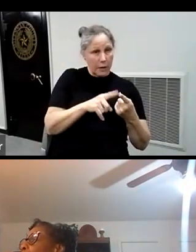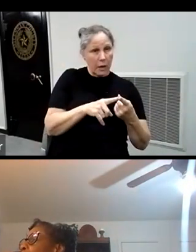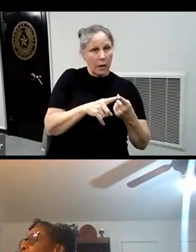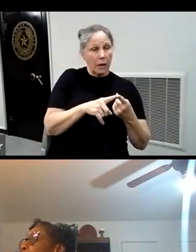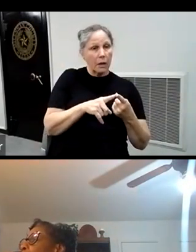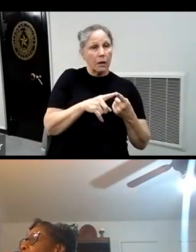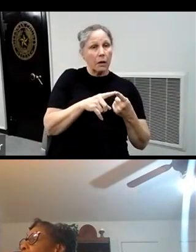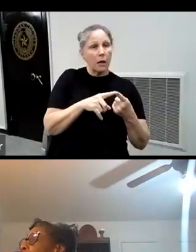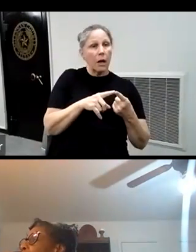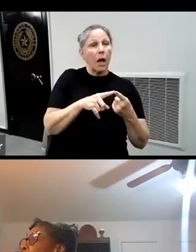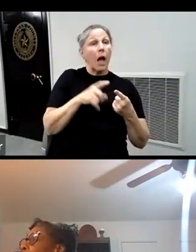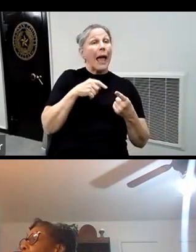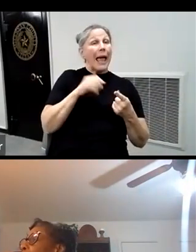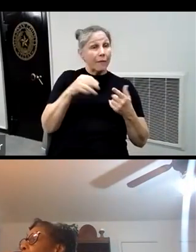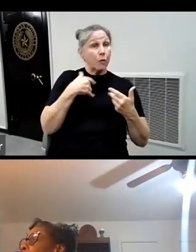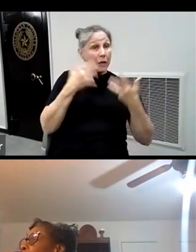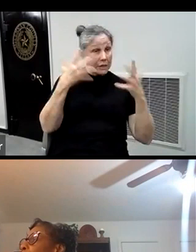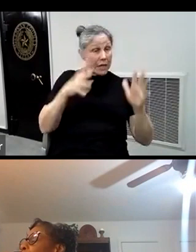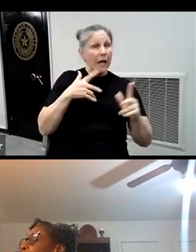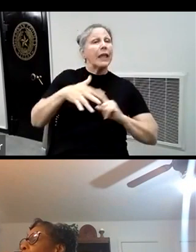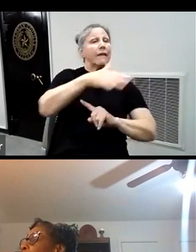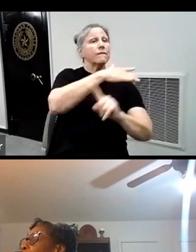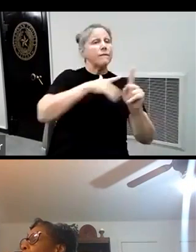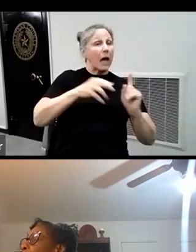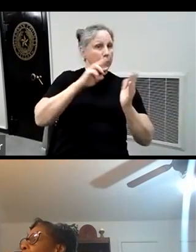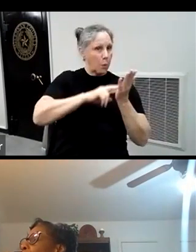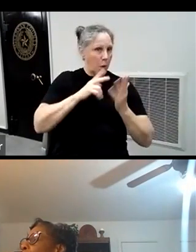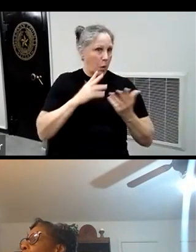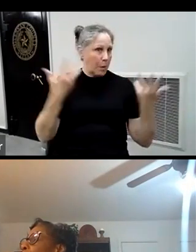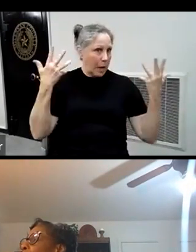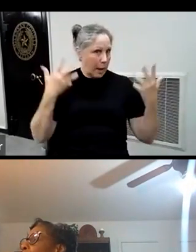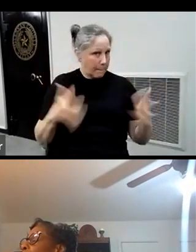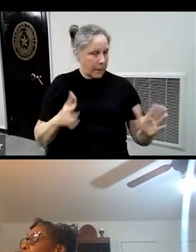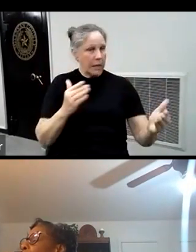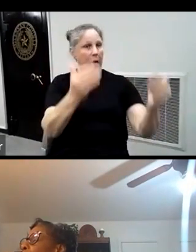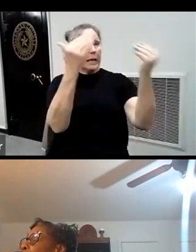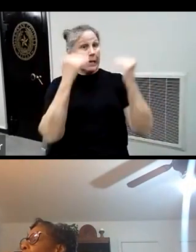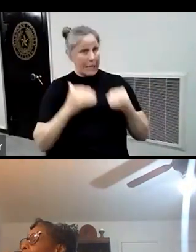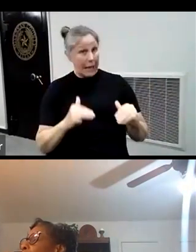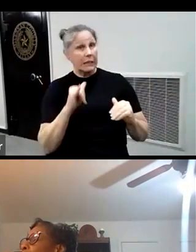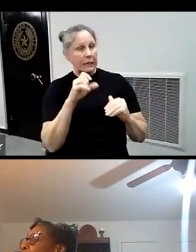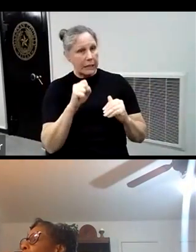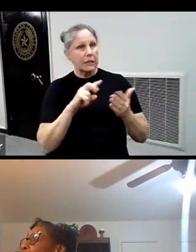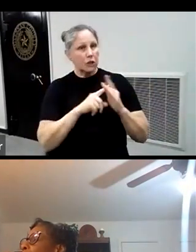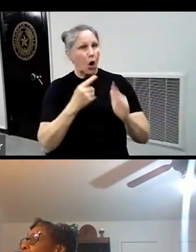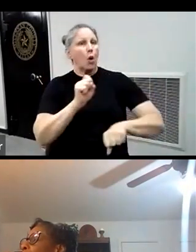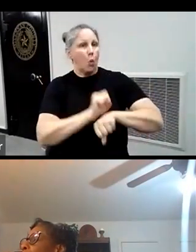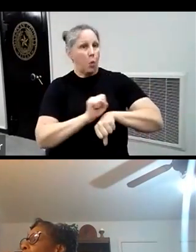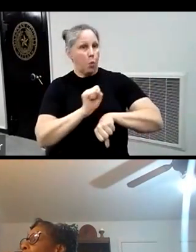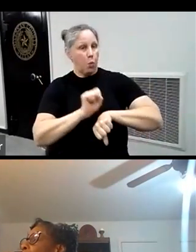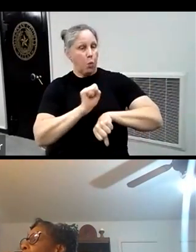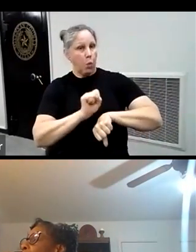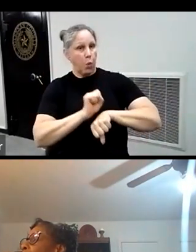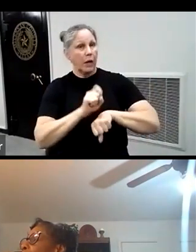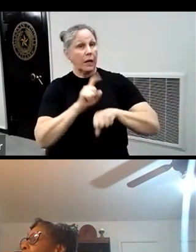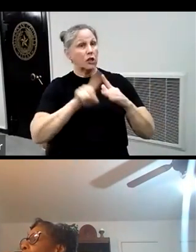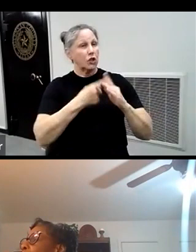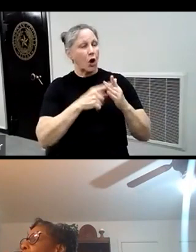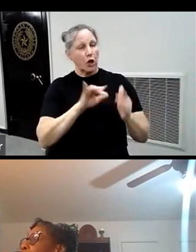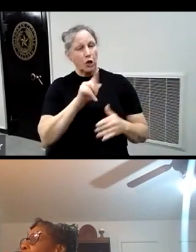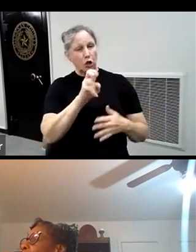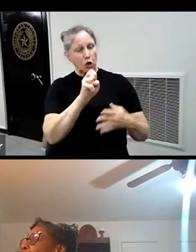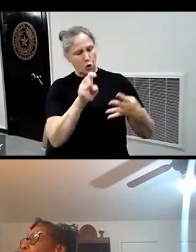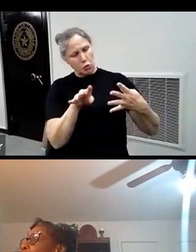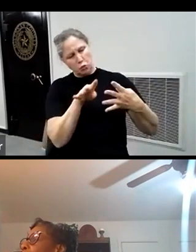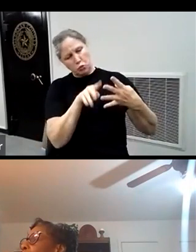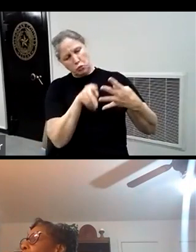that'll wrap up the environmental review phase of the grant. And the next step's actually to begin work. That's scheduled to begin in mid-June. So